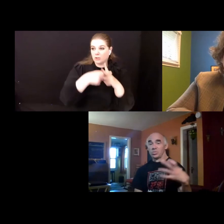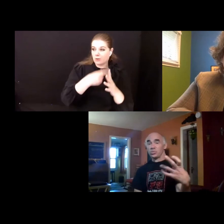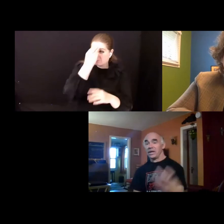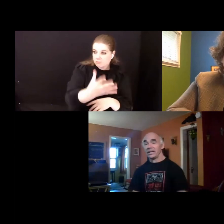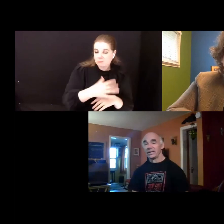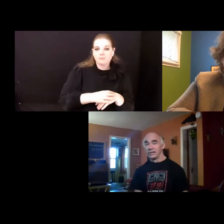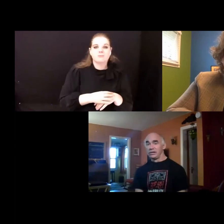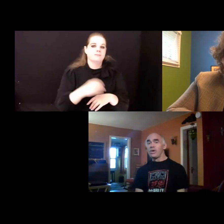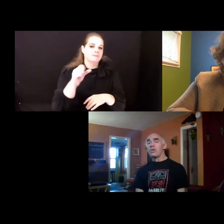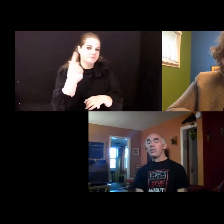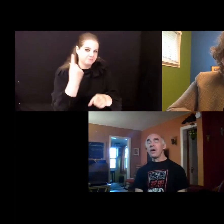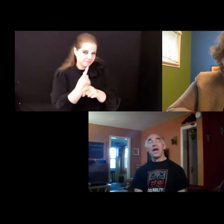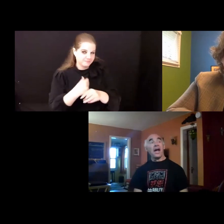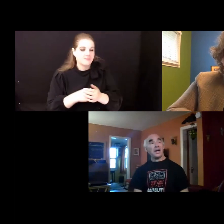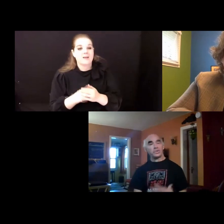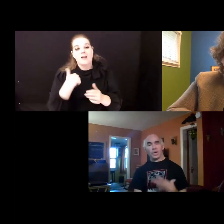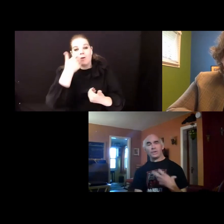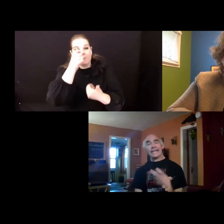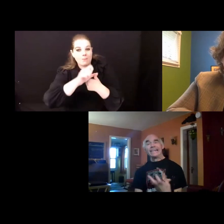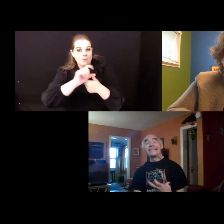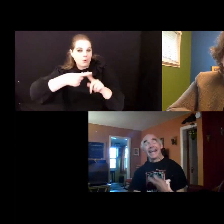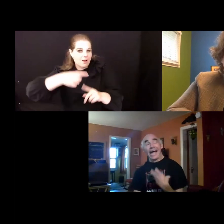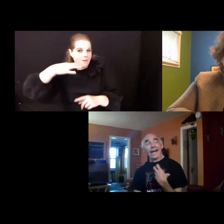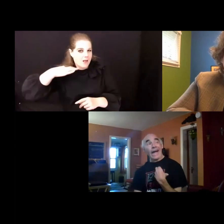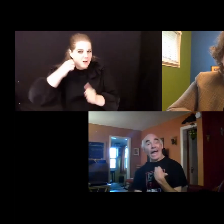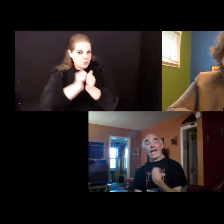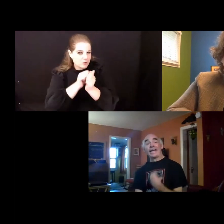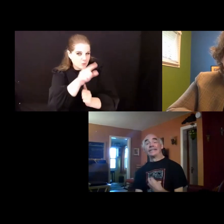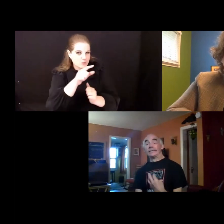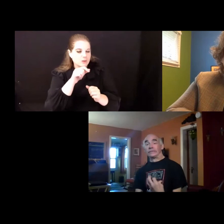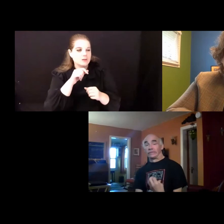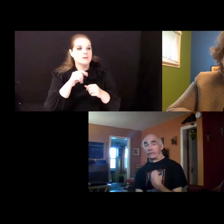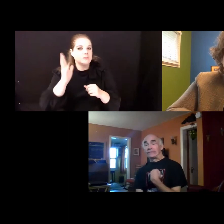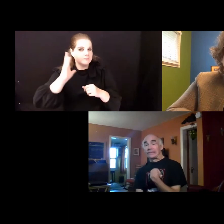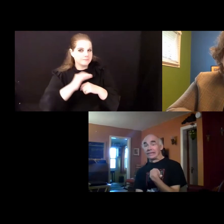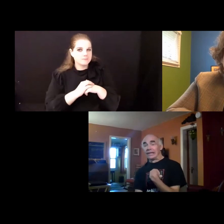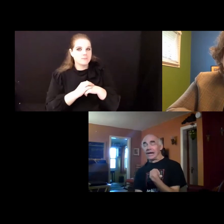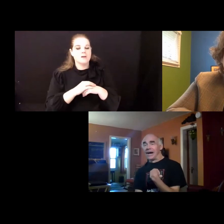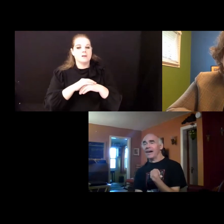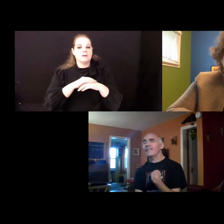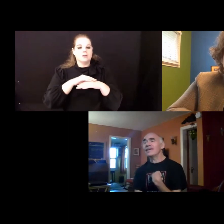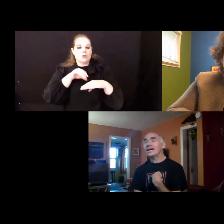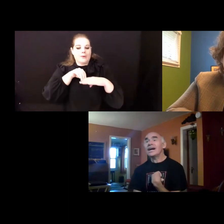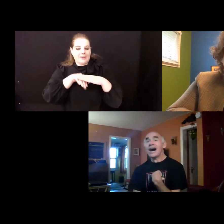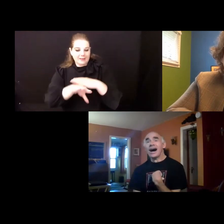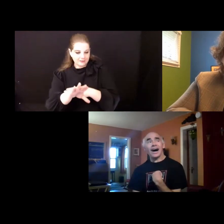applied with you, going into that, I had that struggle